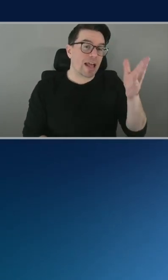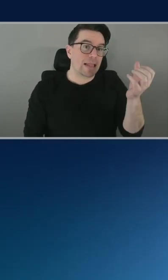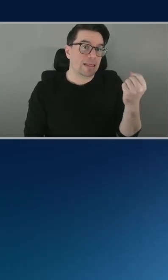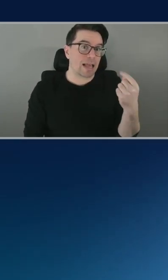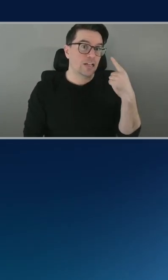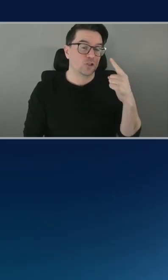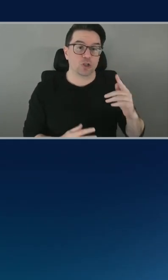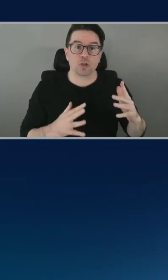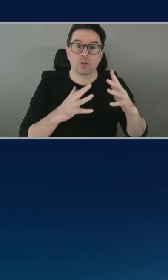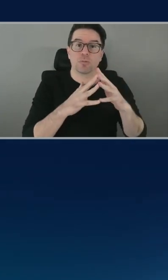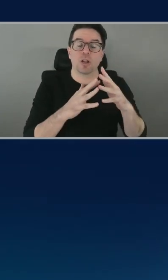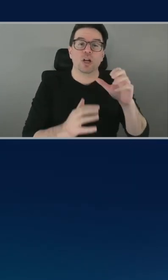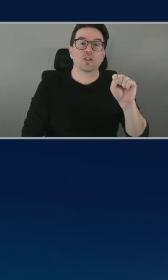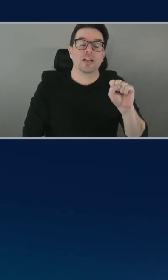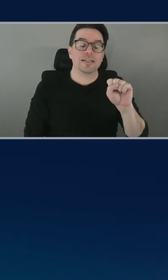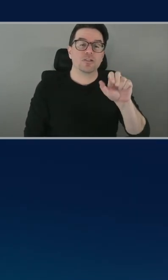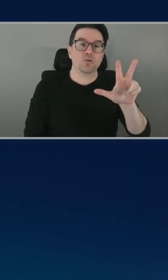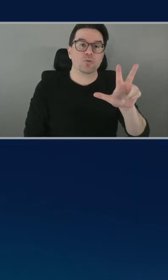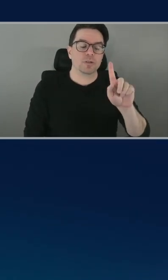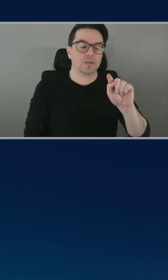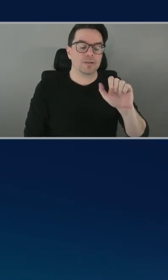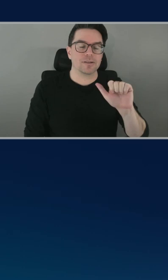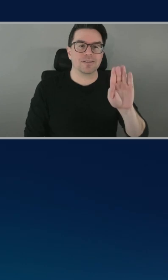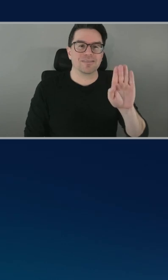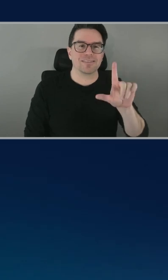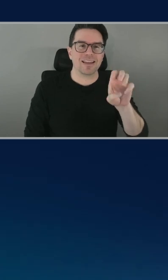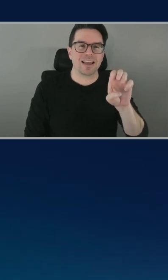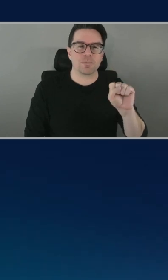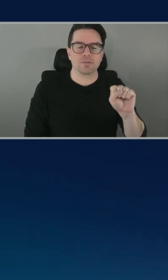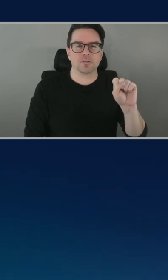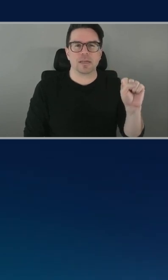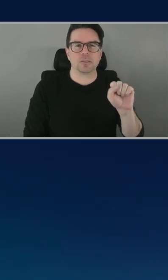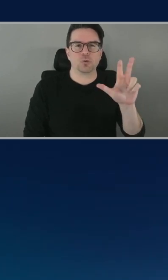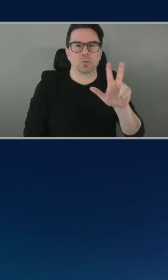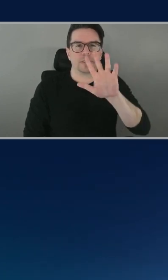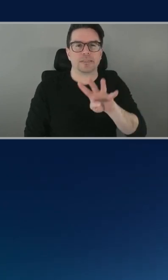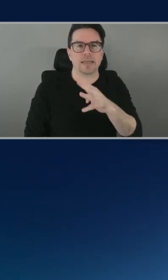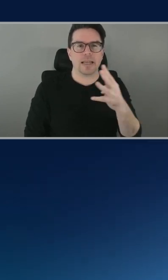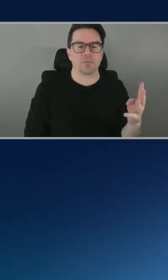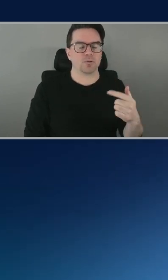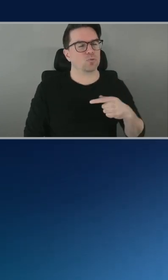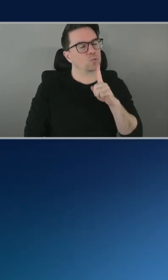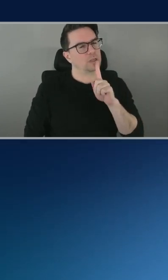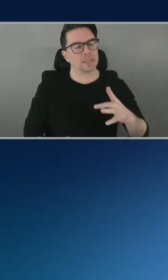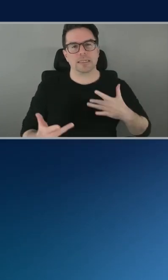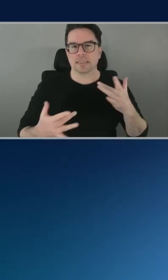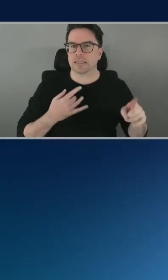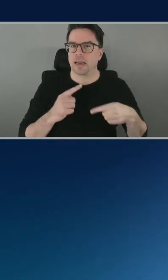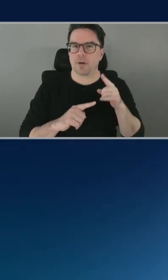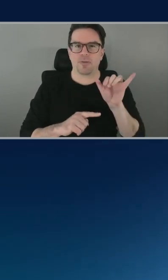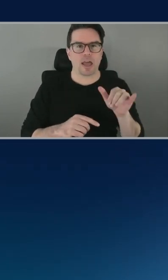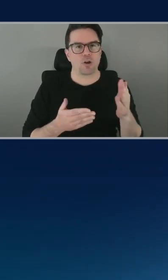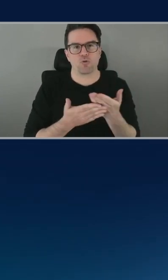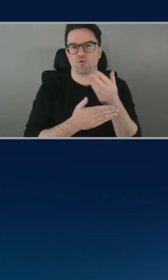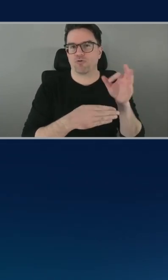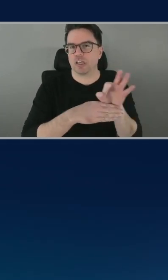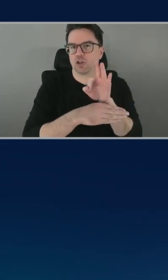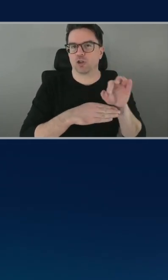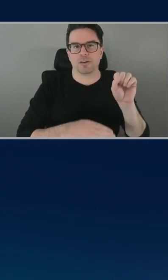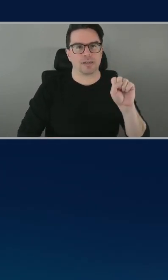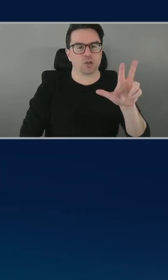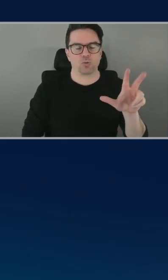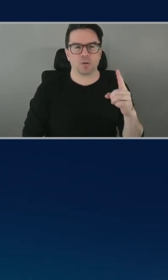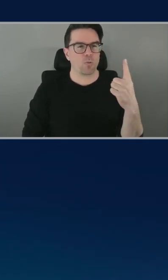and S3 Tables is something that we're really excited about at S3. It's one of the